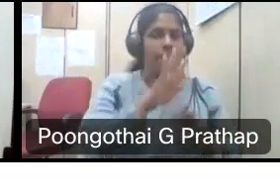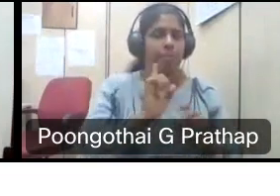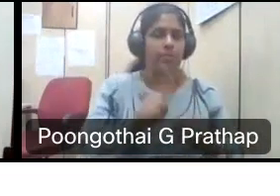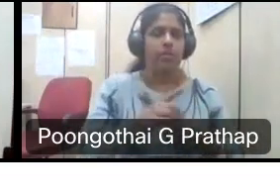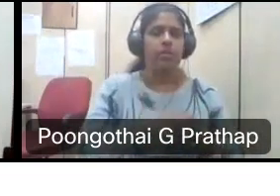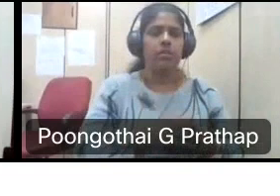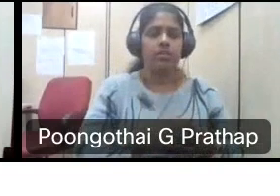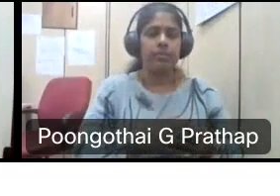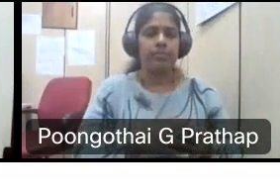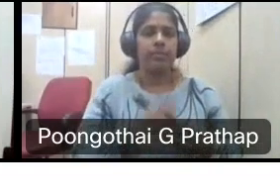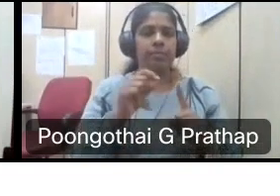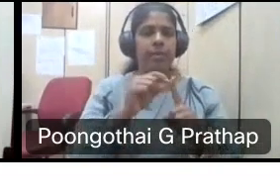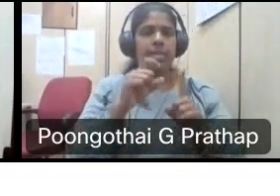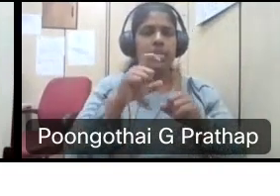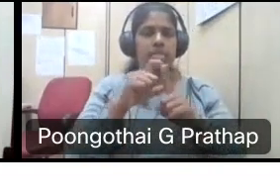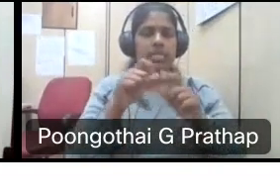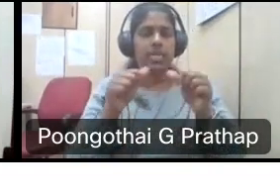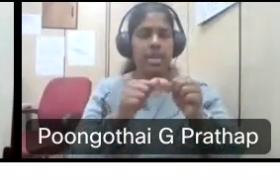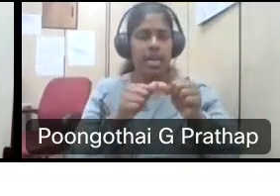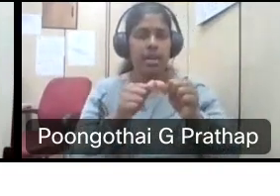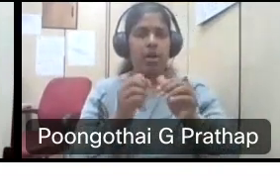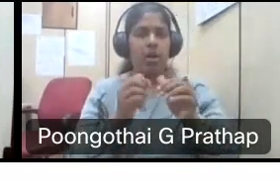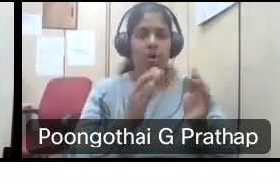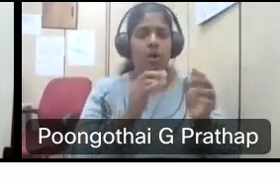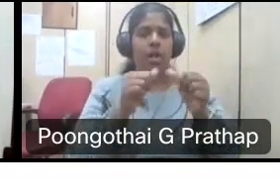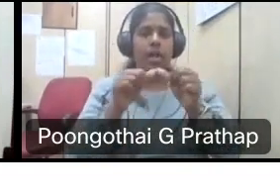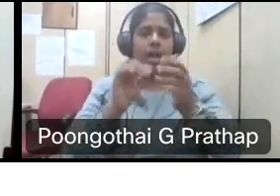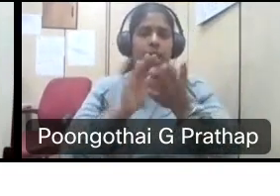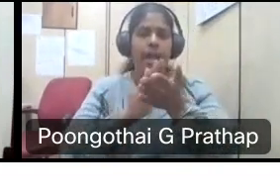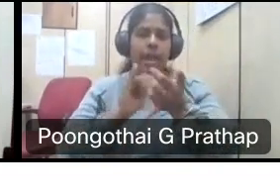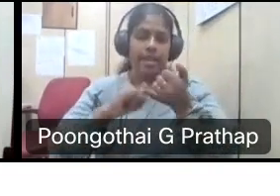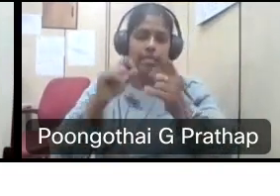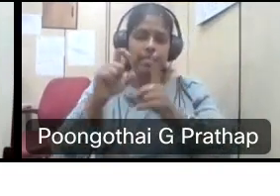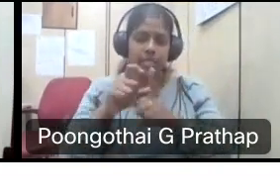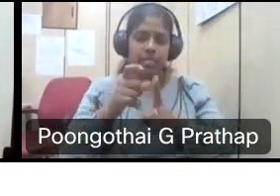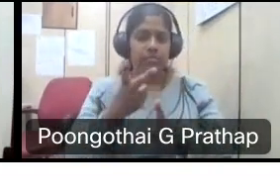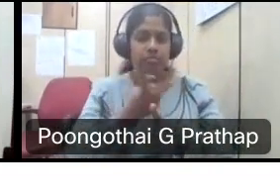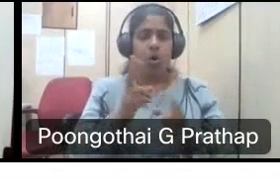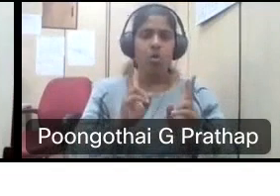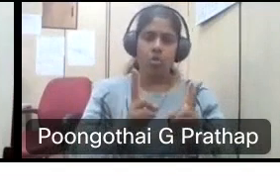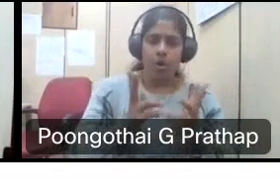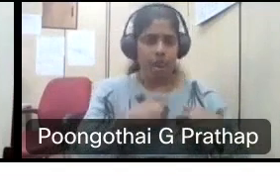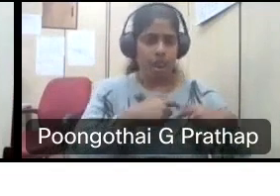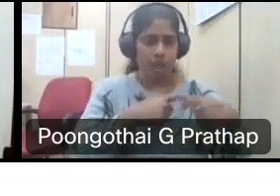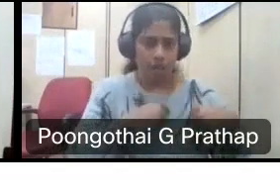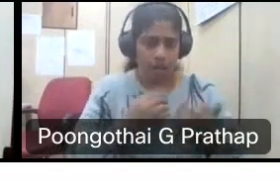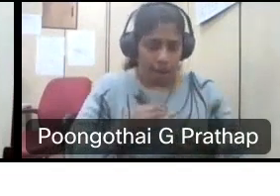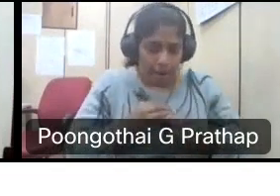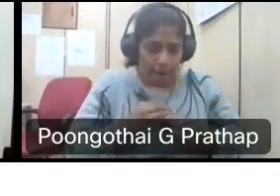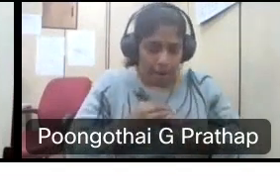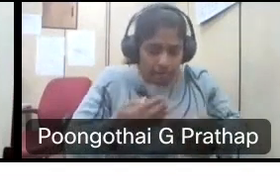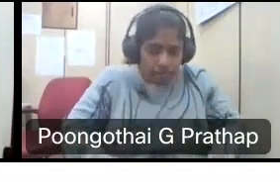PDASD? We know PDASD are the normal finding in the for the fetal life because